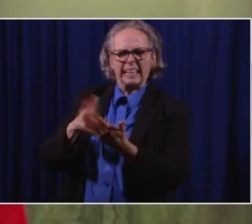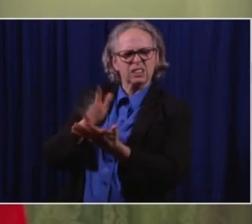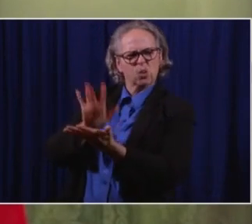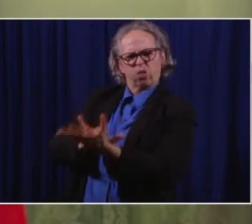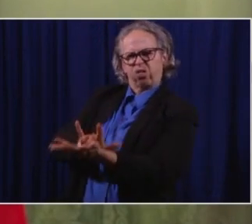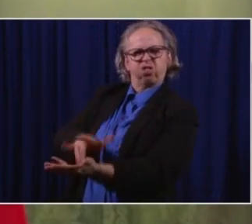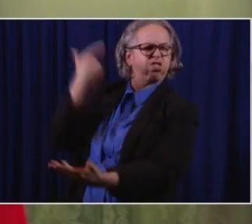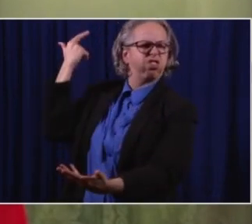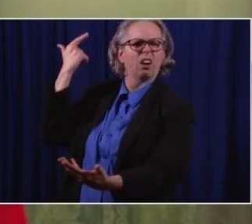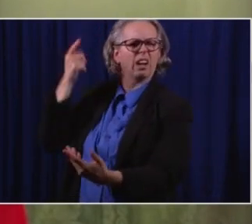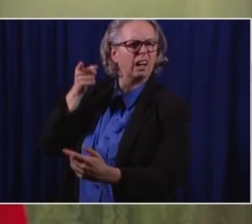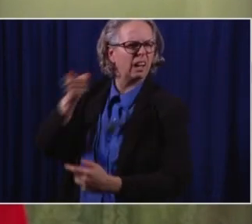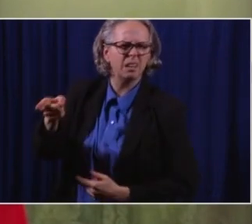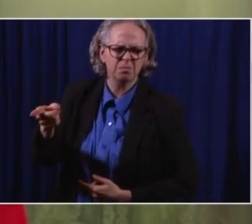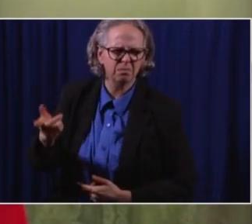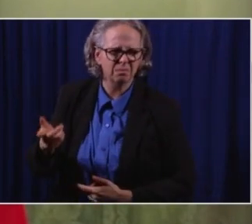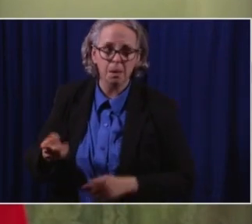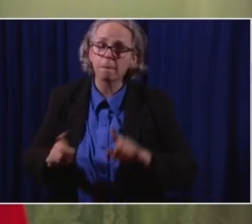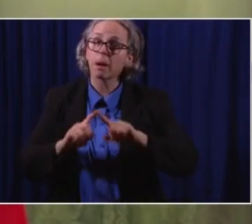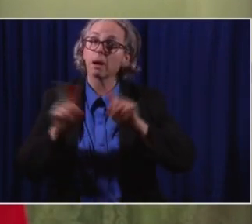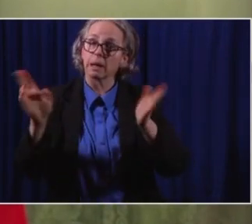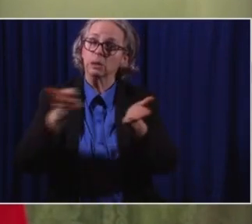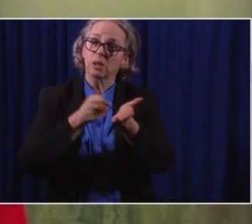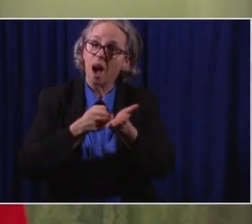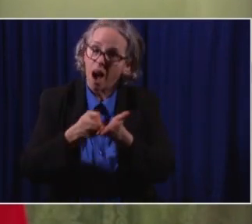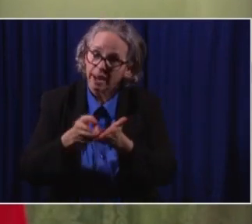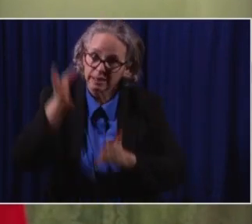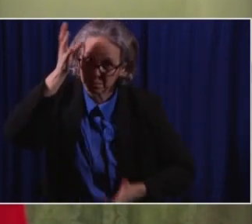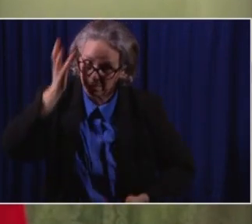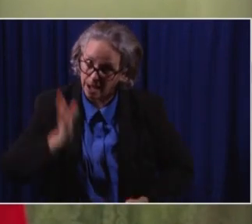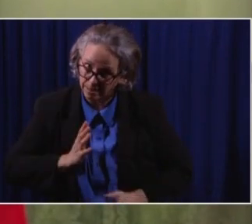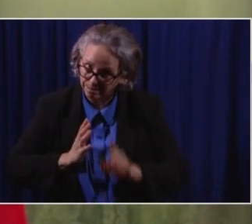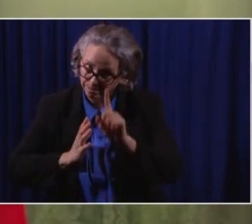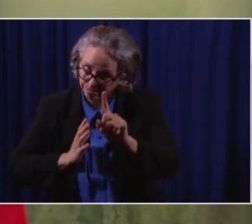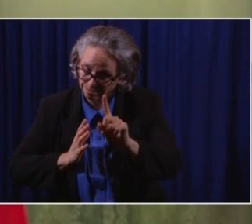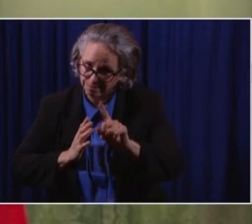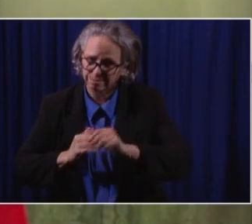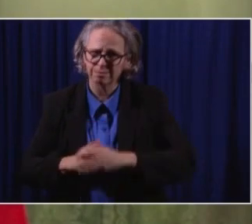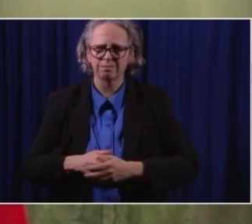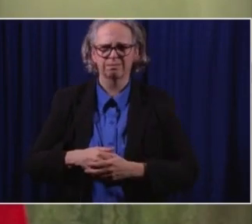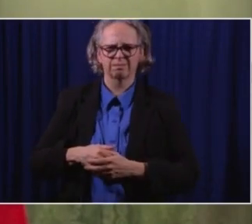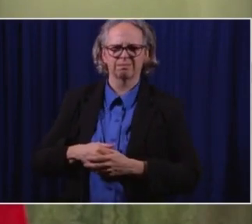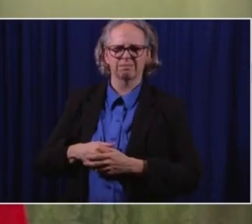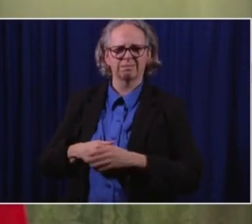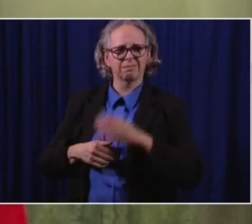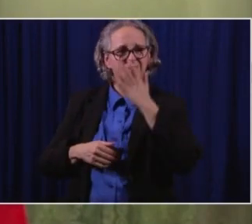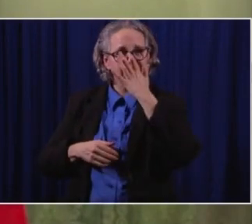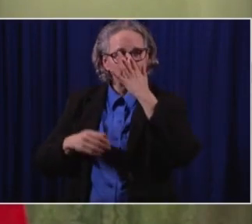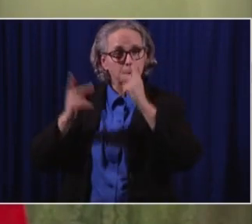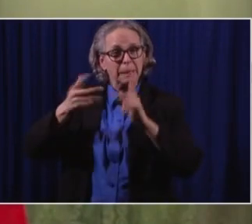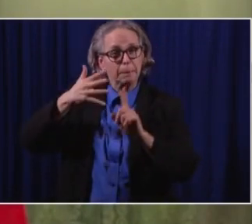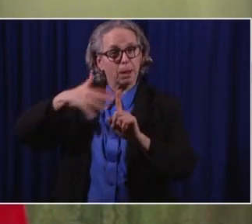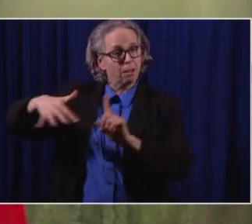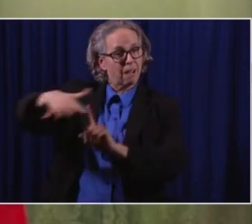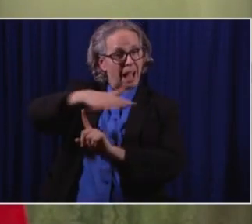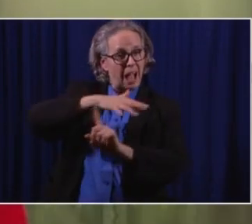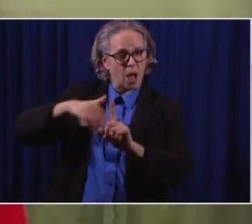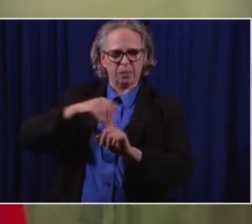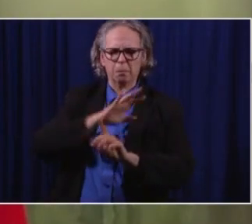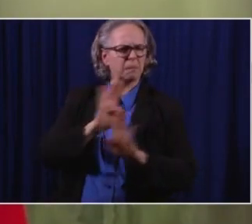But he was an honest man. And while the conduct of many close to him was reprehensible, his own